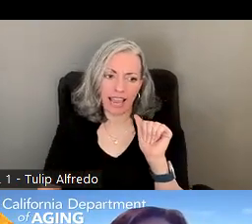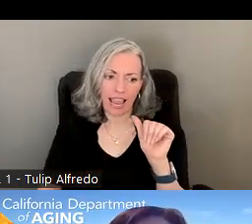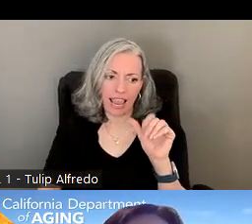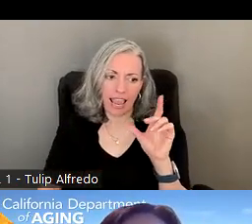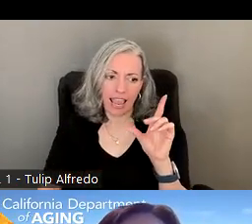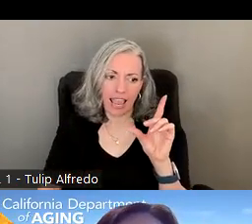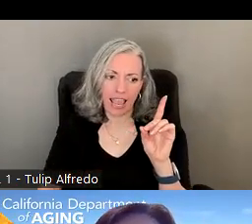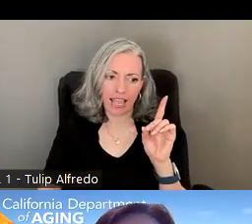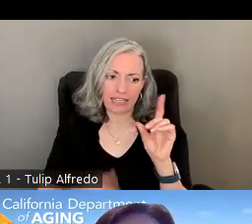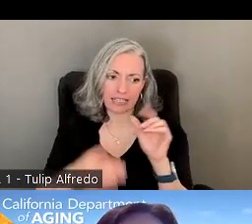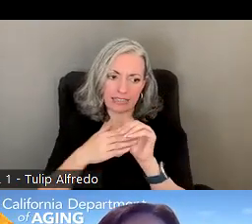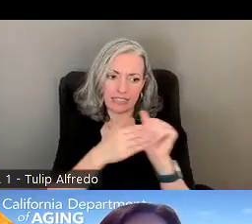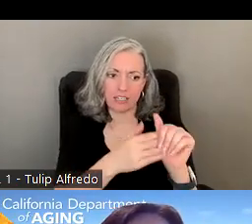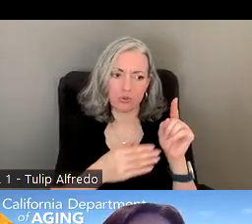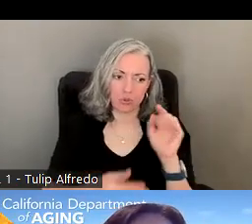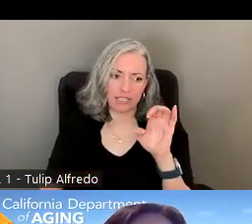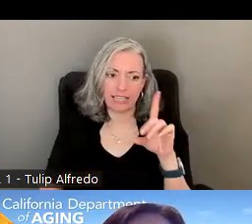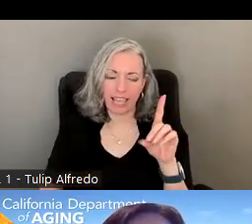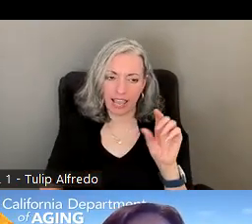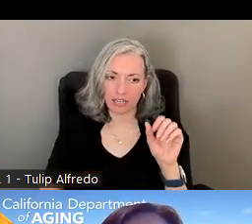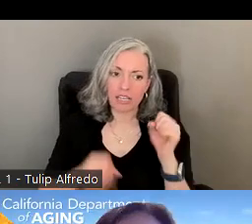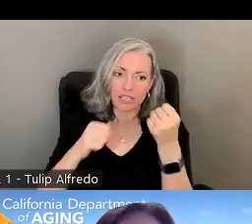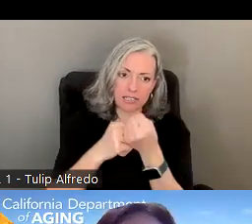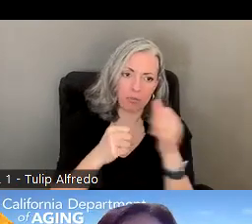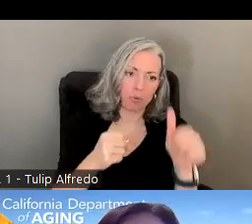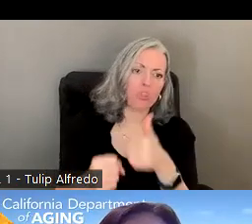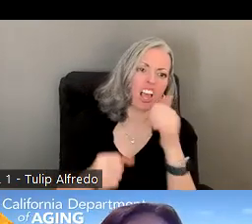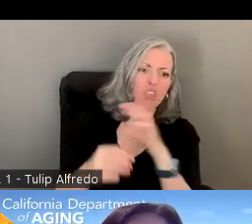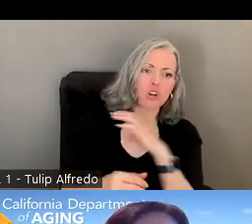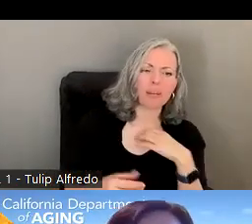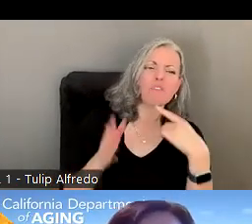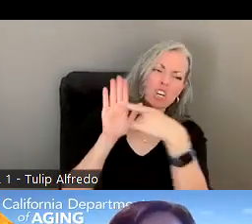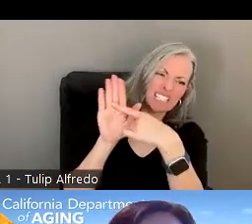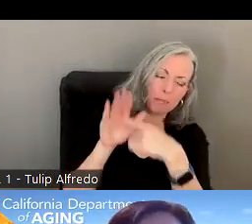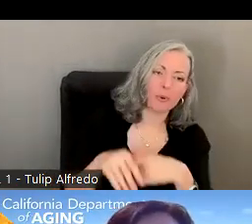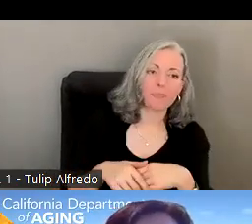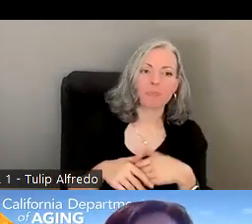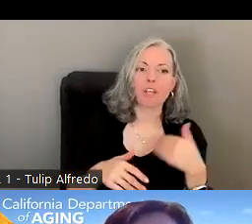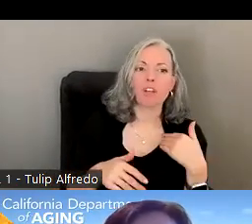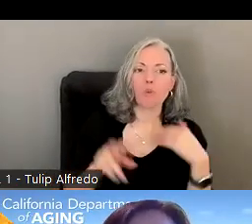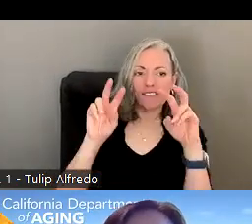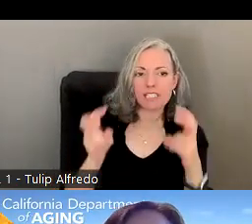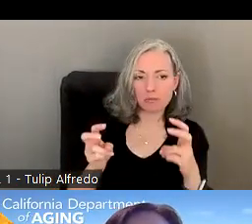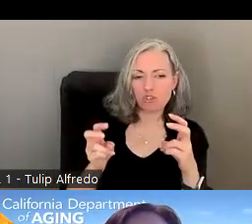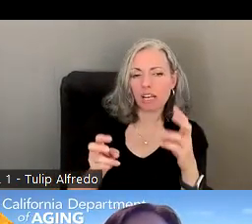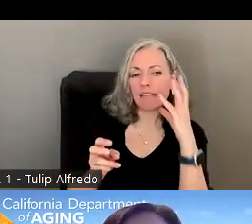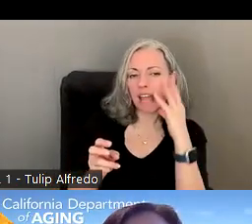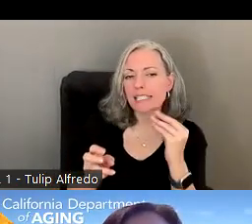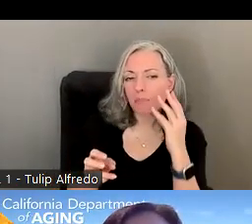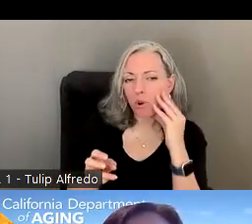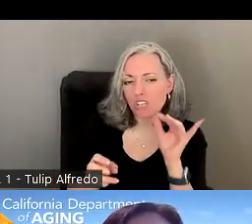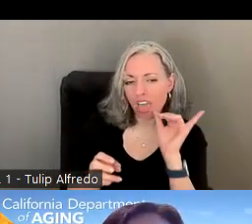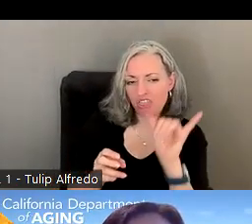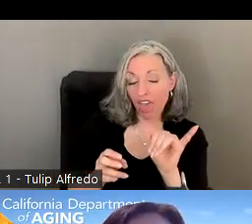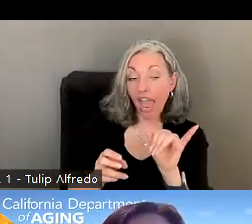EACAD can really help support the other committees. So for example, if we need subject matter expertise, that could